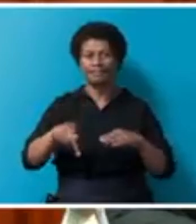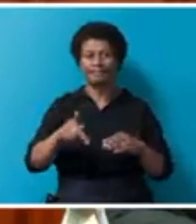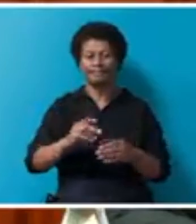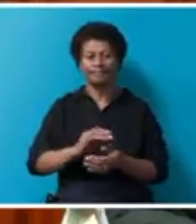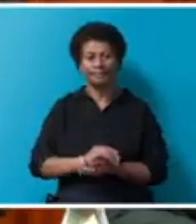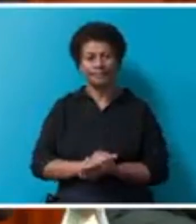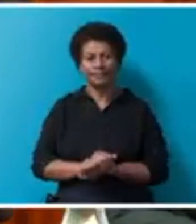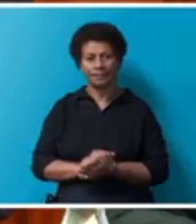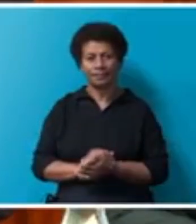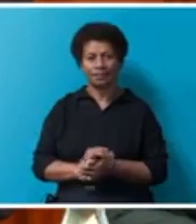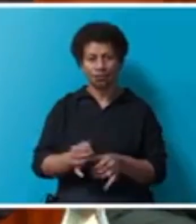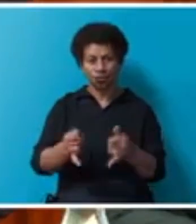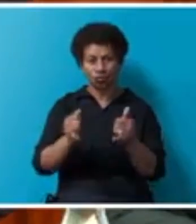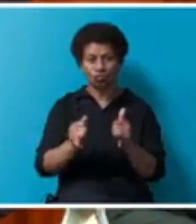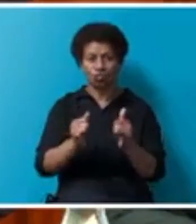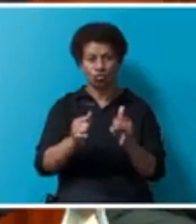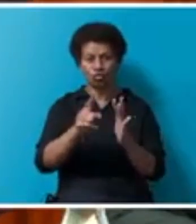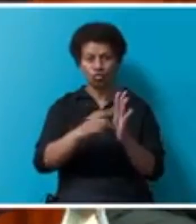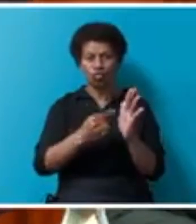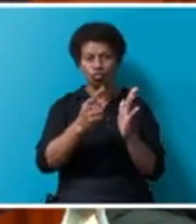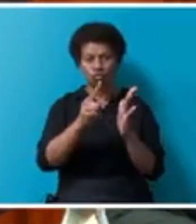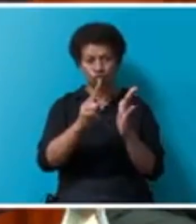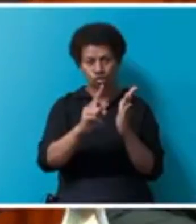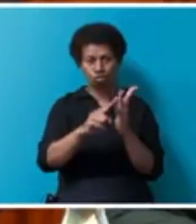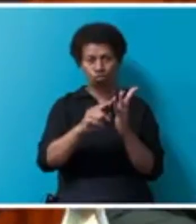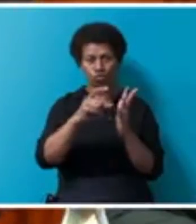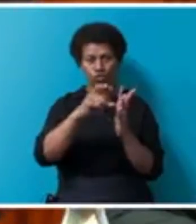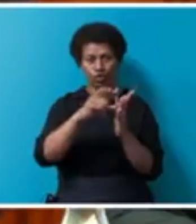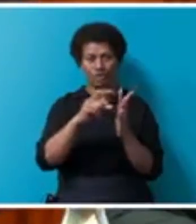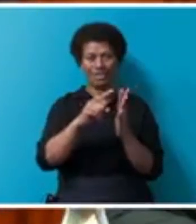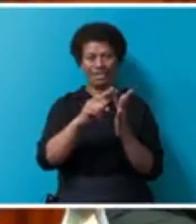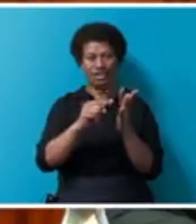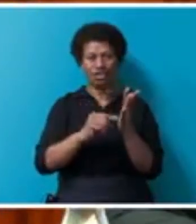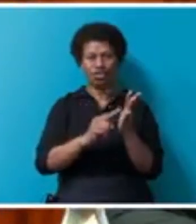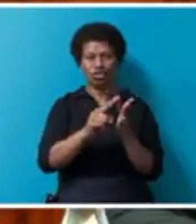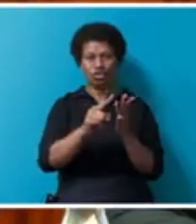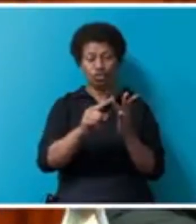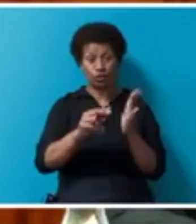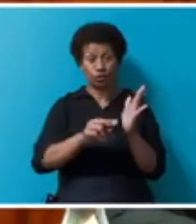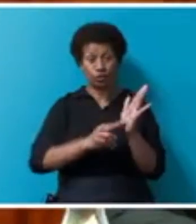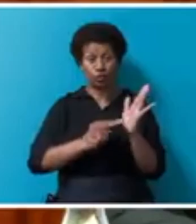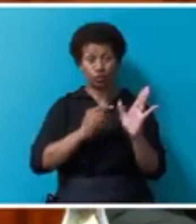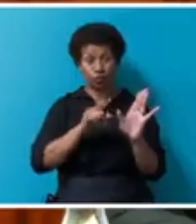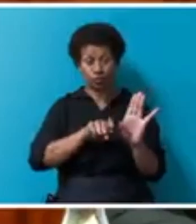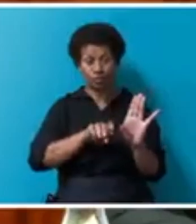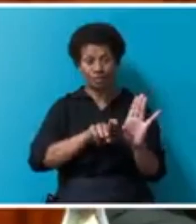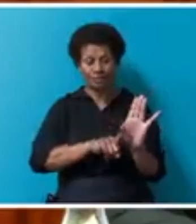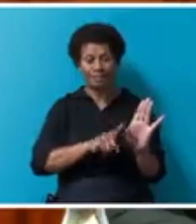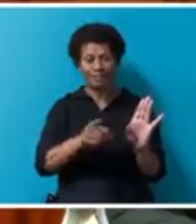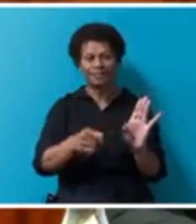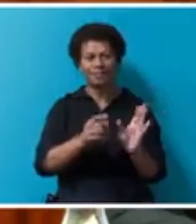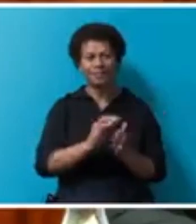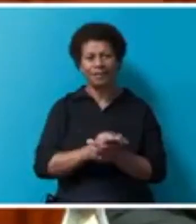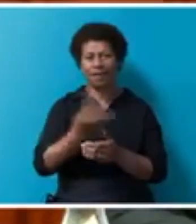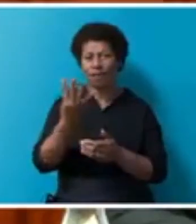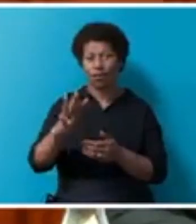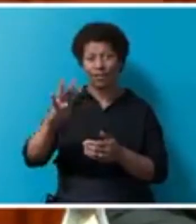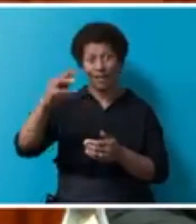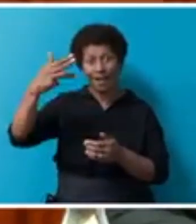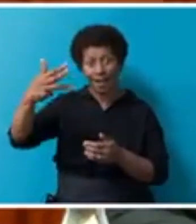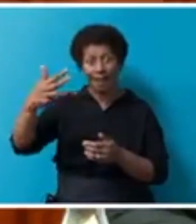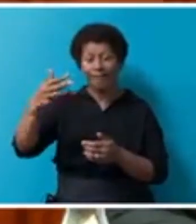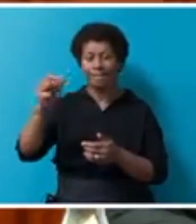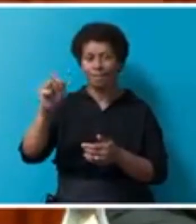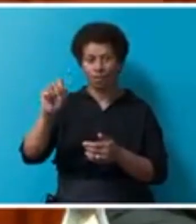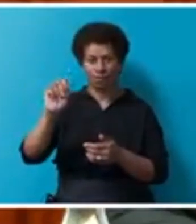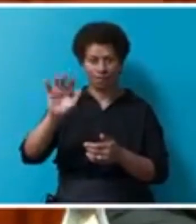the judiciary, the judiciary will be allocated 49.5 million, enabling it